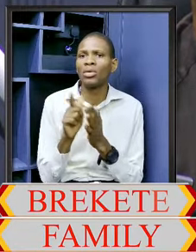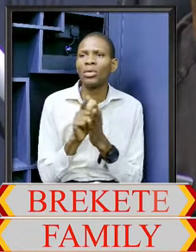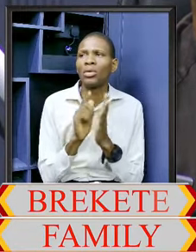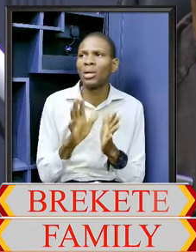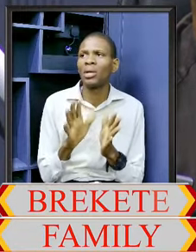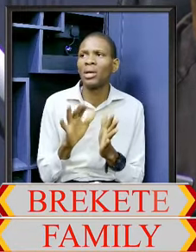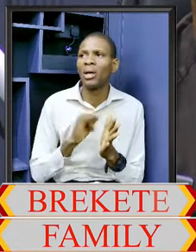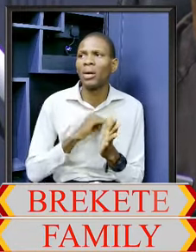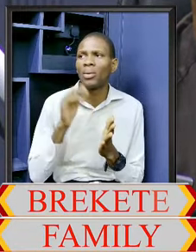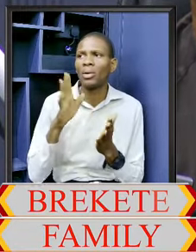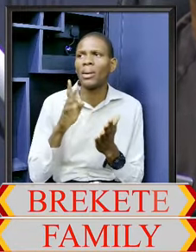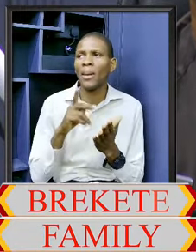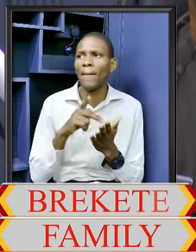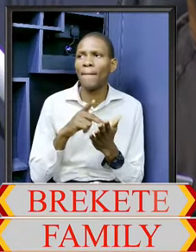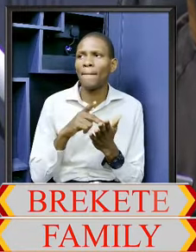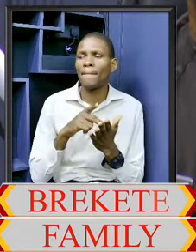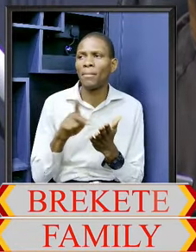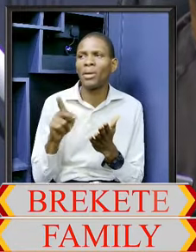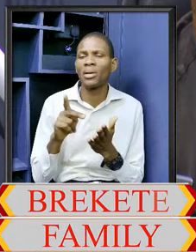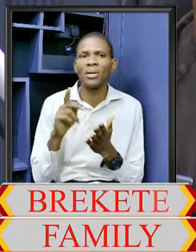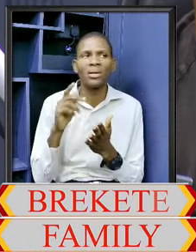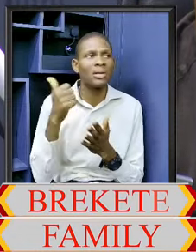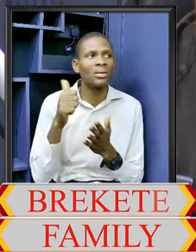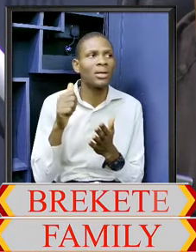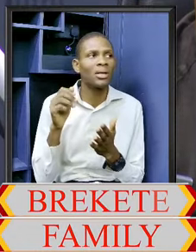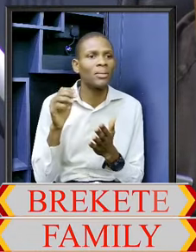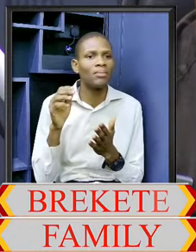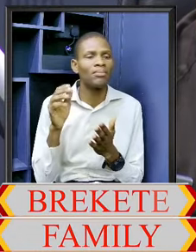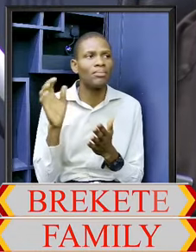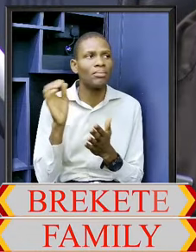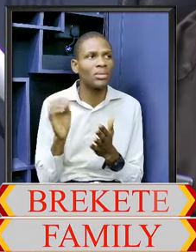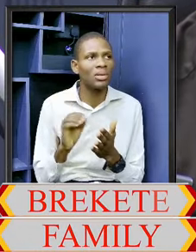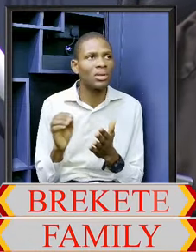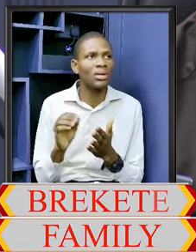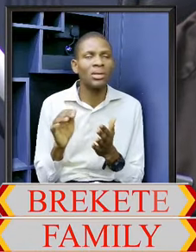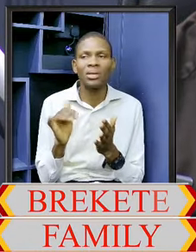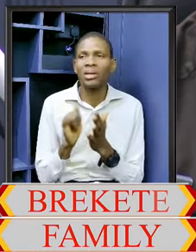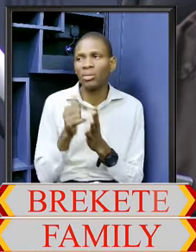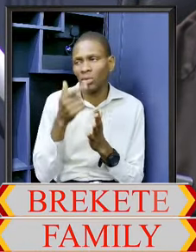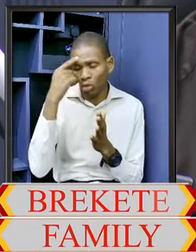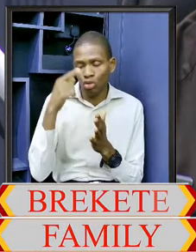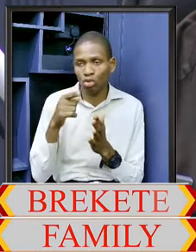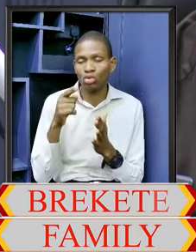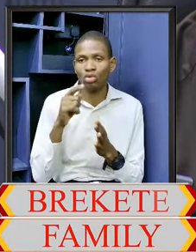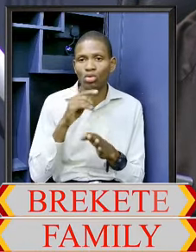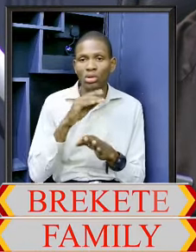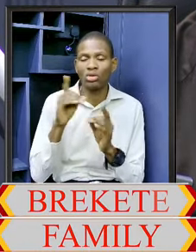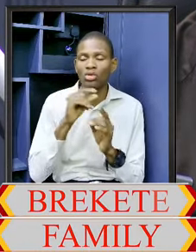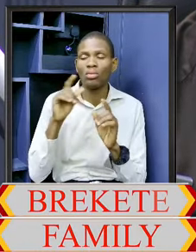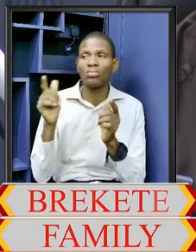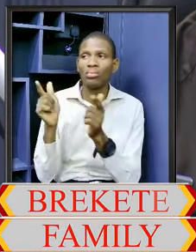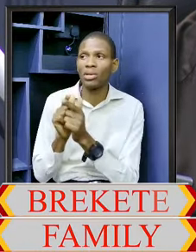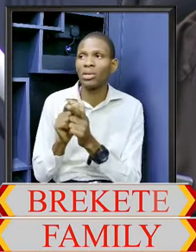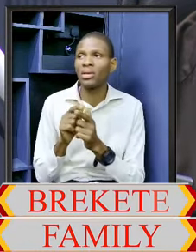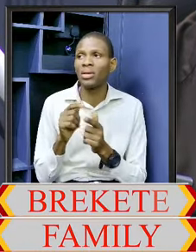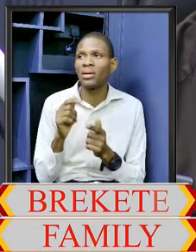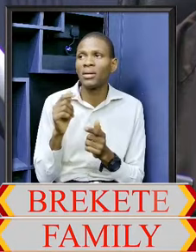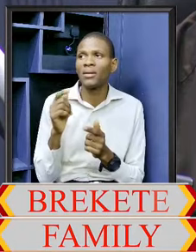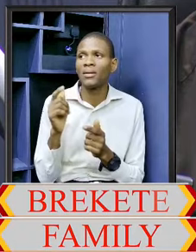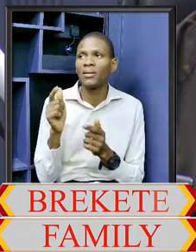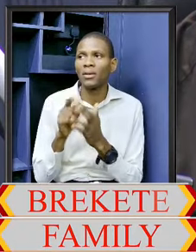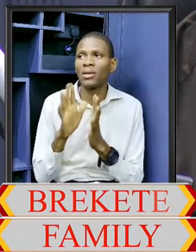least I will pay 10%. So as if you say you no go lawyer, you come their own side, make you pay the 10%. Yeah.